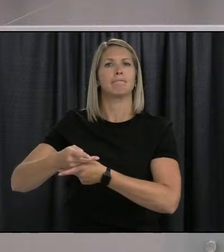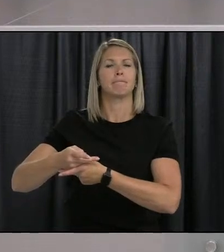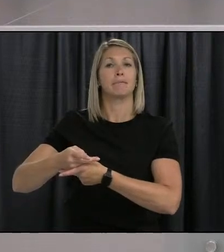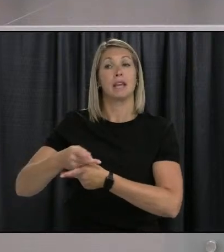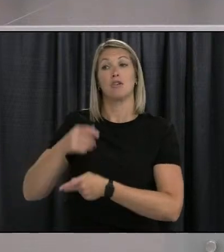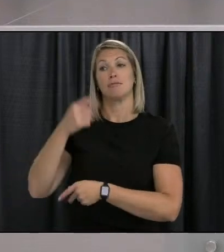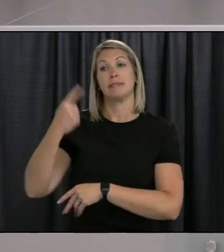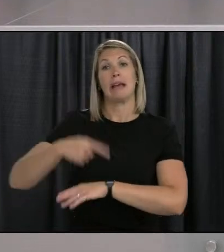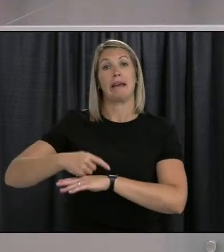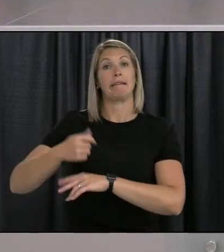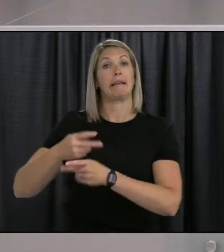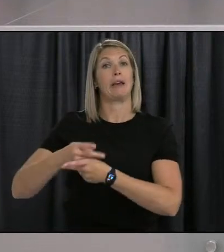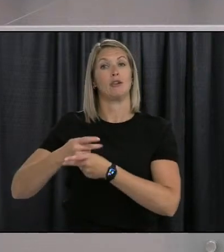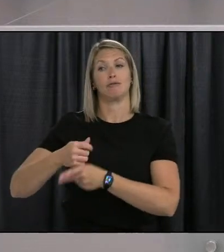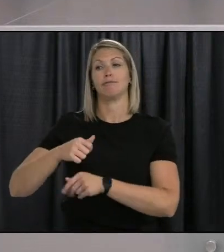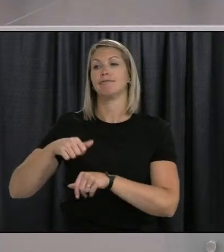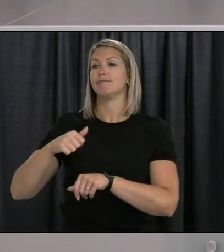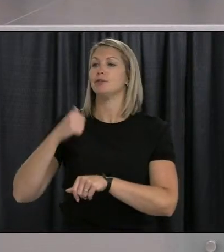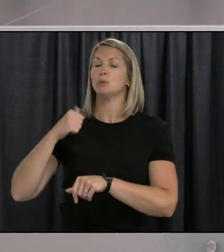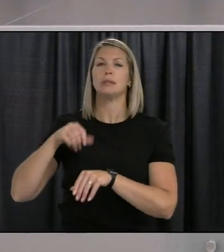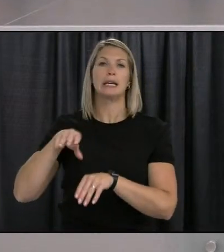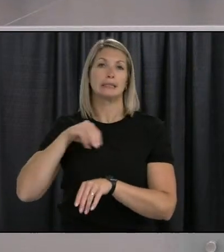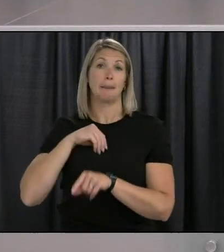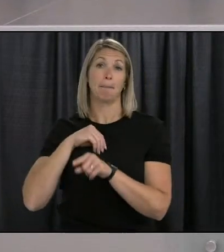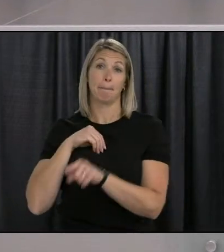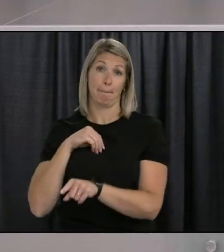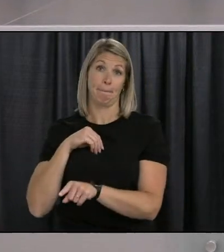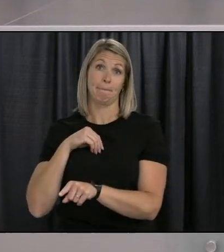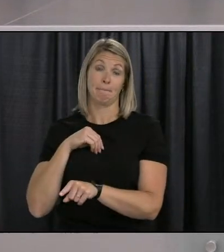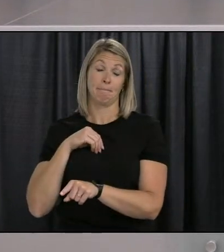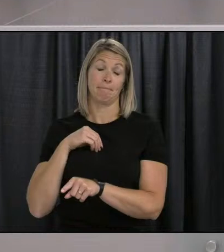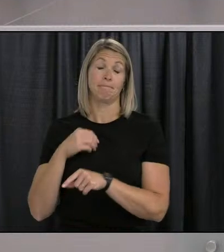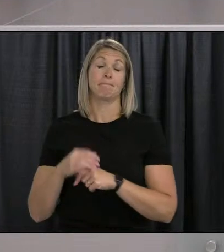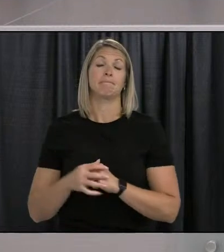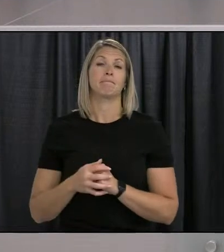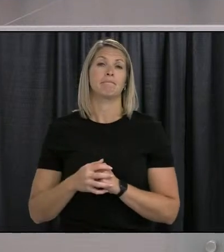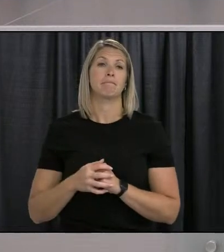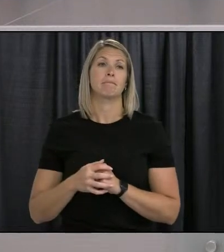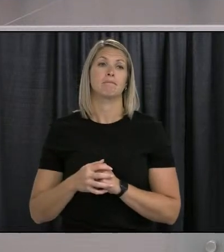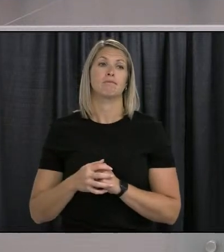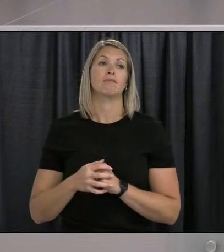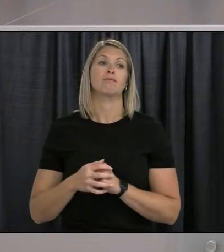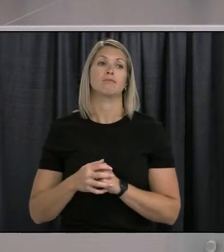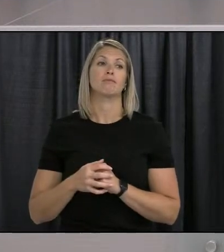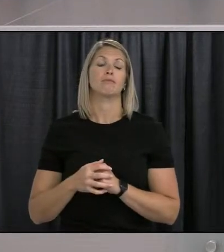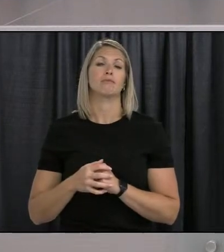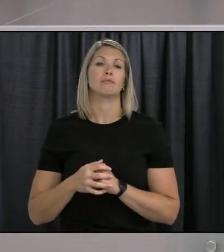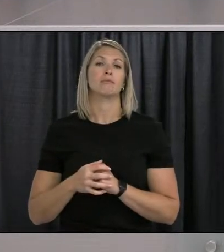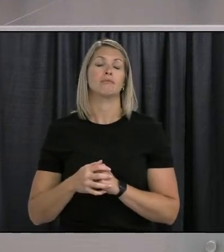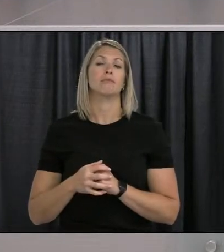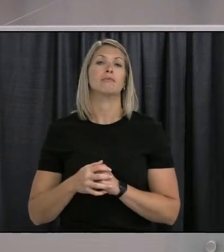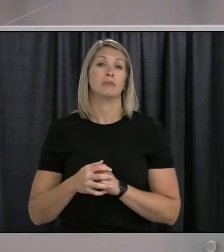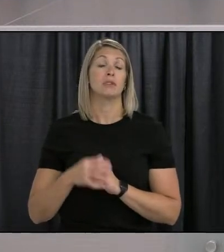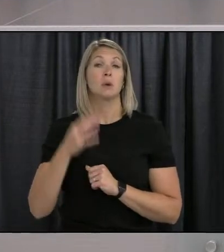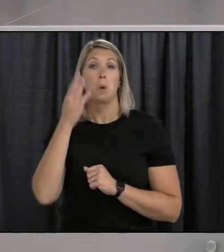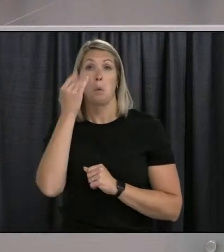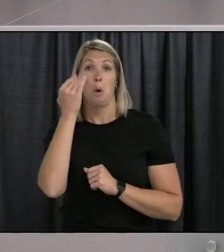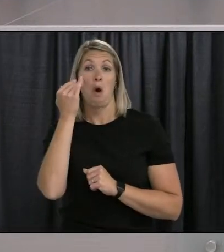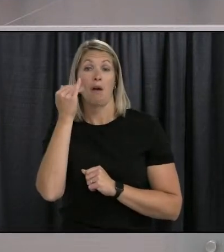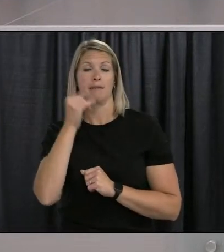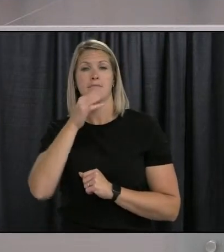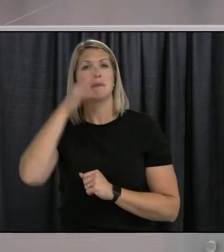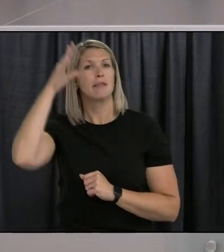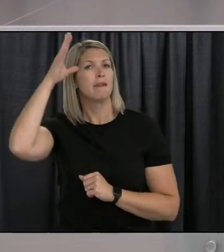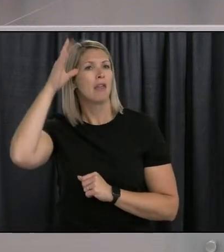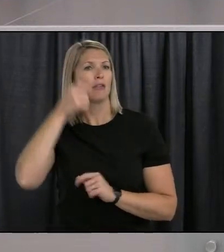according to the new measures for them, but the daycares won't take their children under those circumstances. Do you have